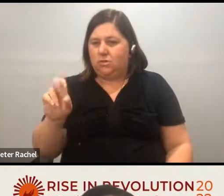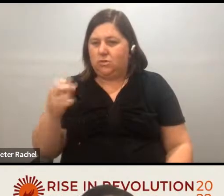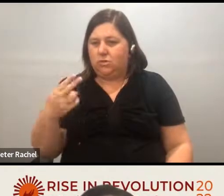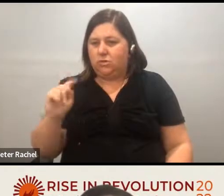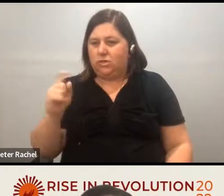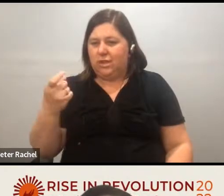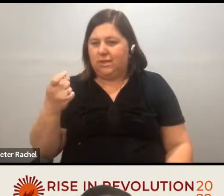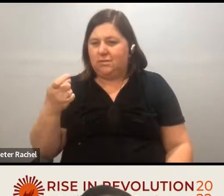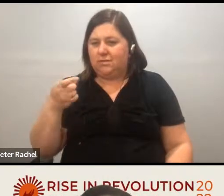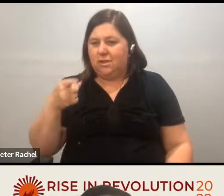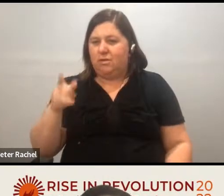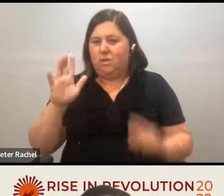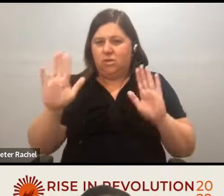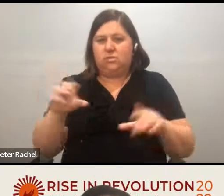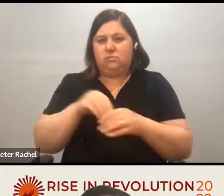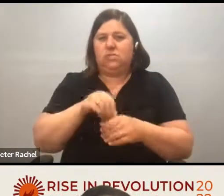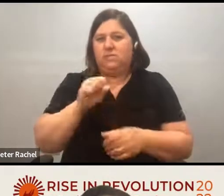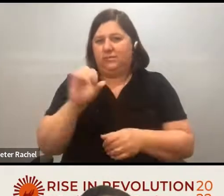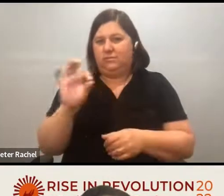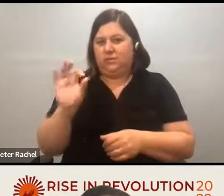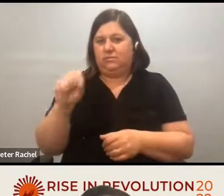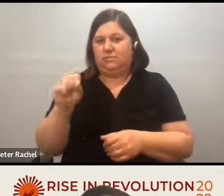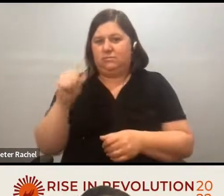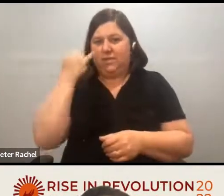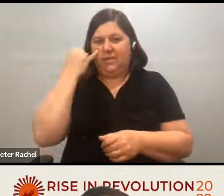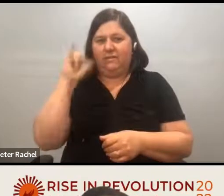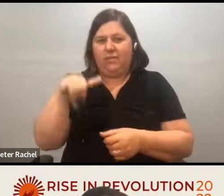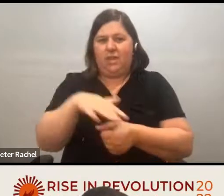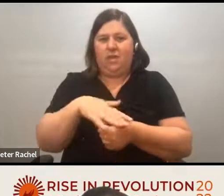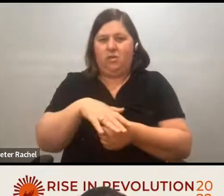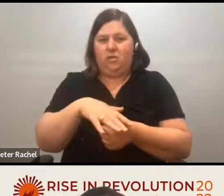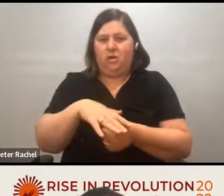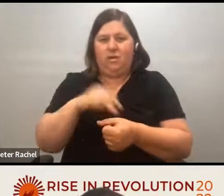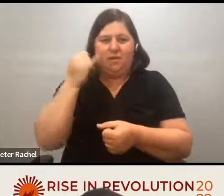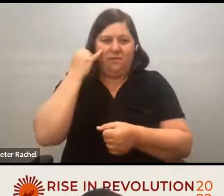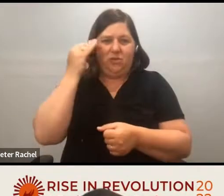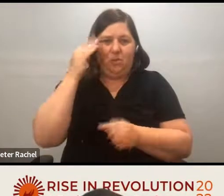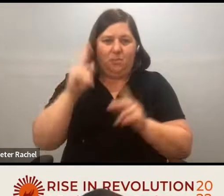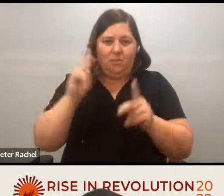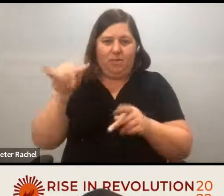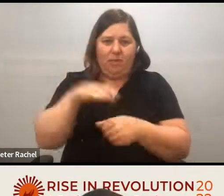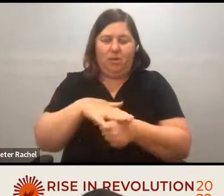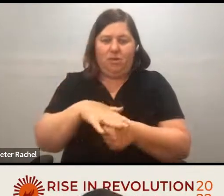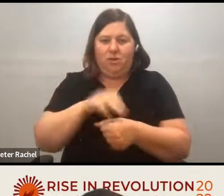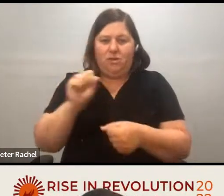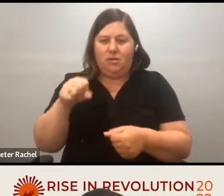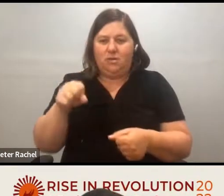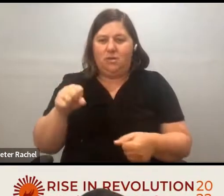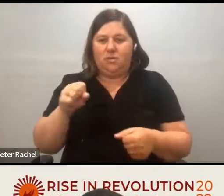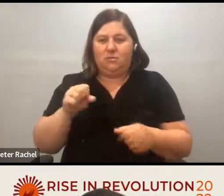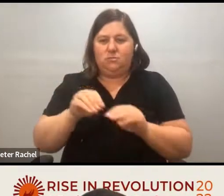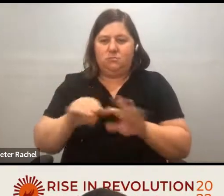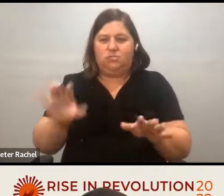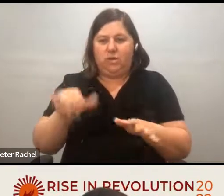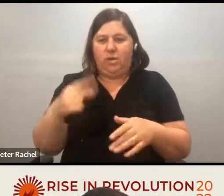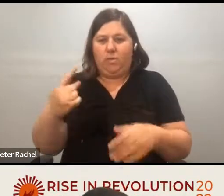awesome. Rematrish in San Francisco, Yalamu, if you guys are in that territory, if you know people that are, for sure, pass that one on.